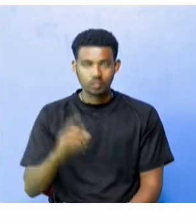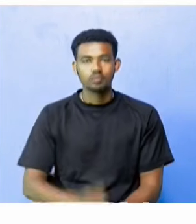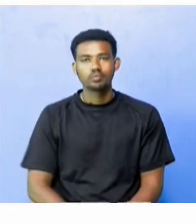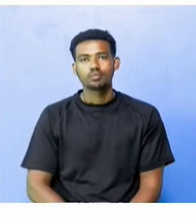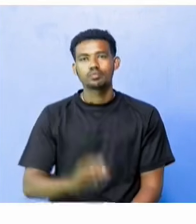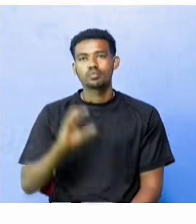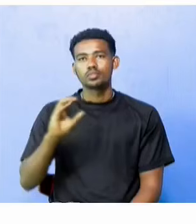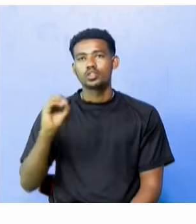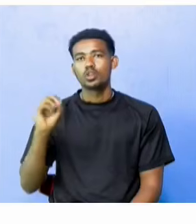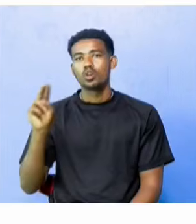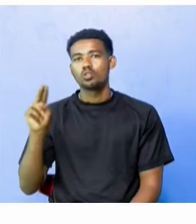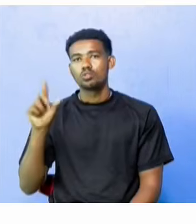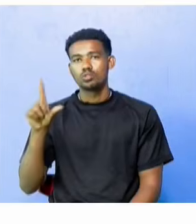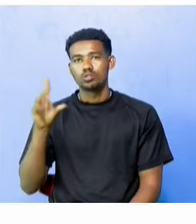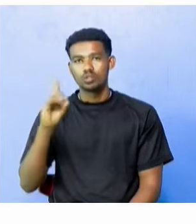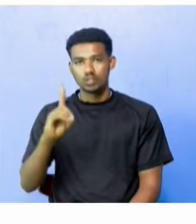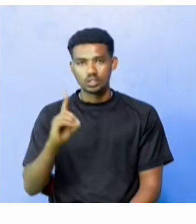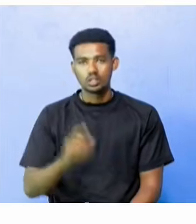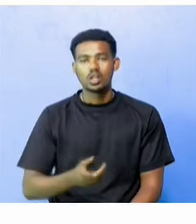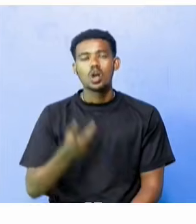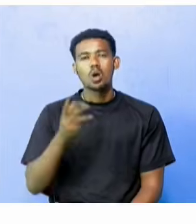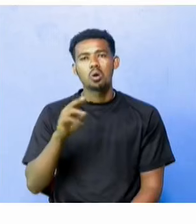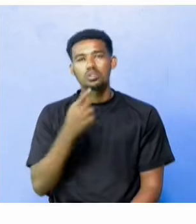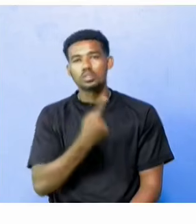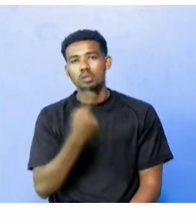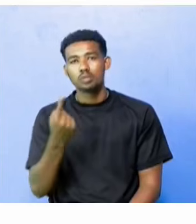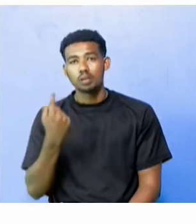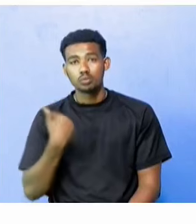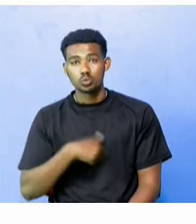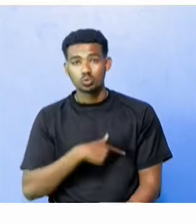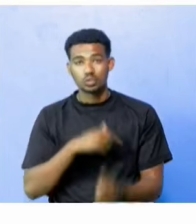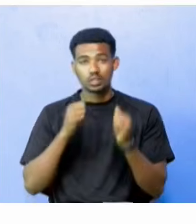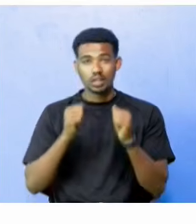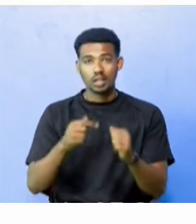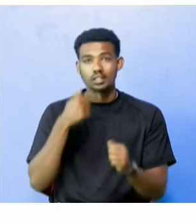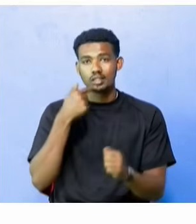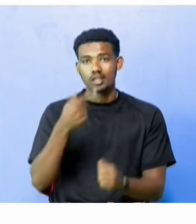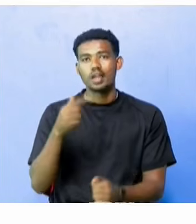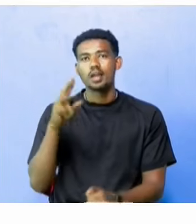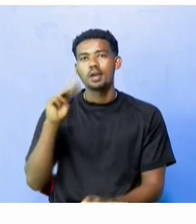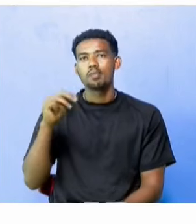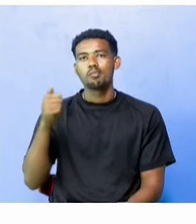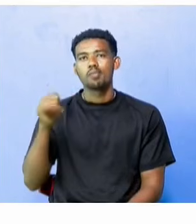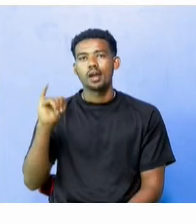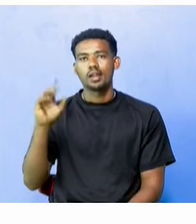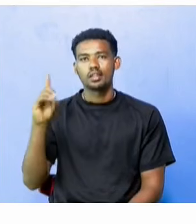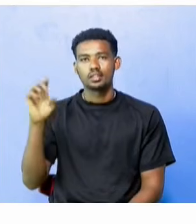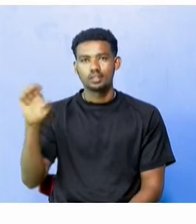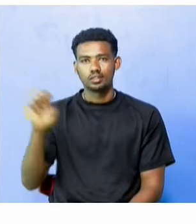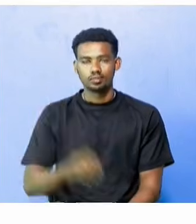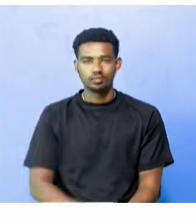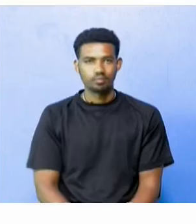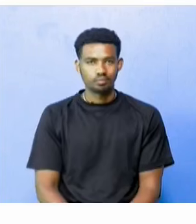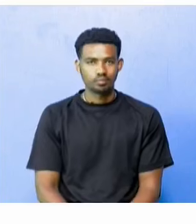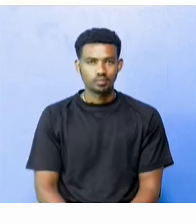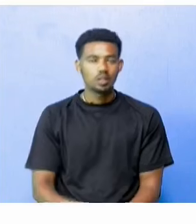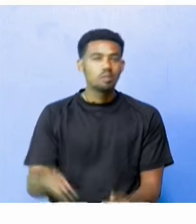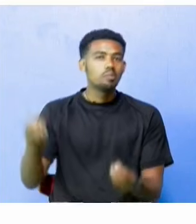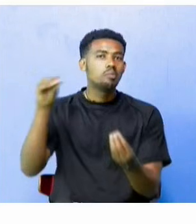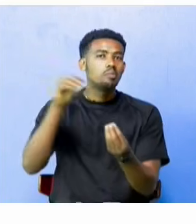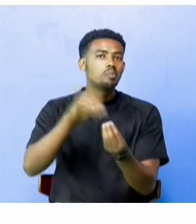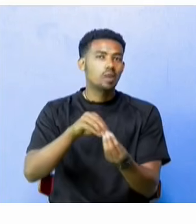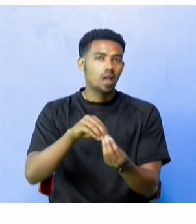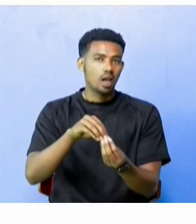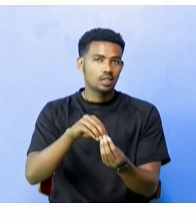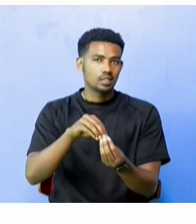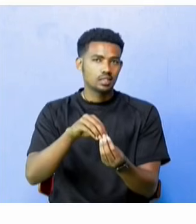could, or sometimes you may say might. Then plus, let us see